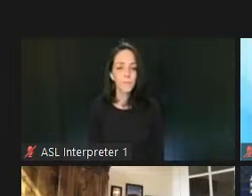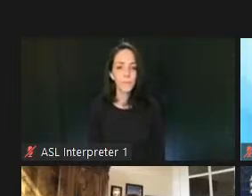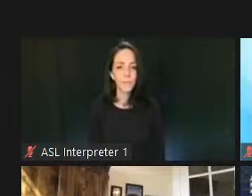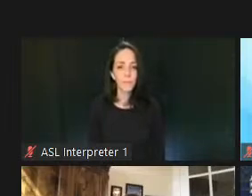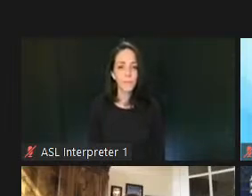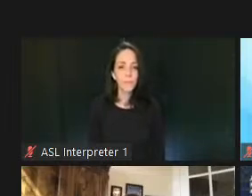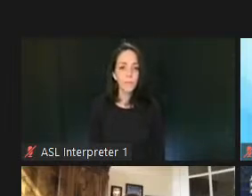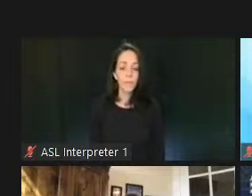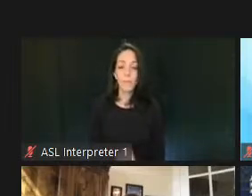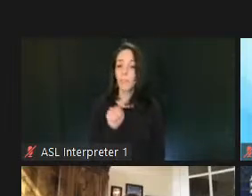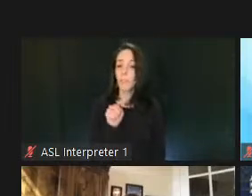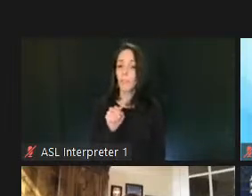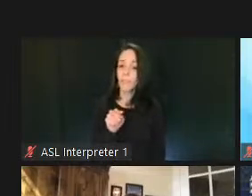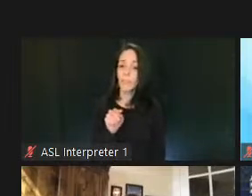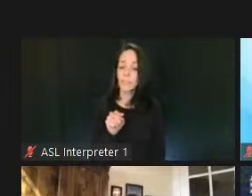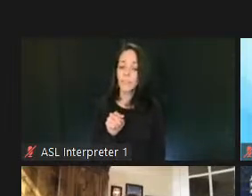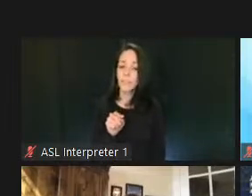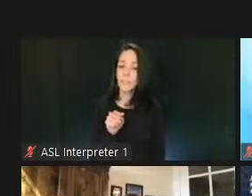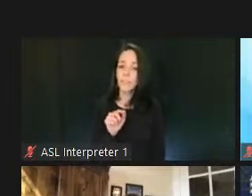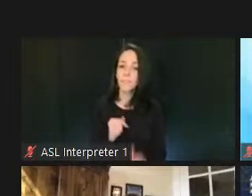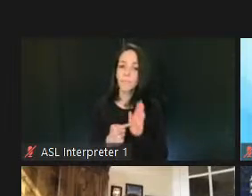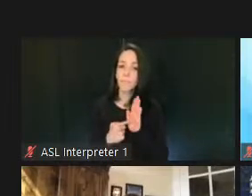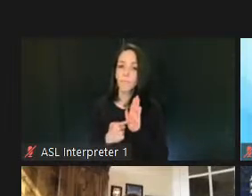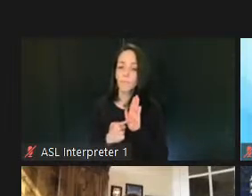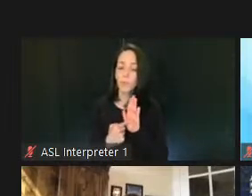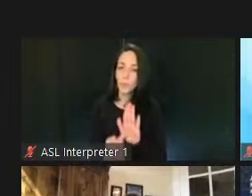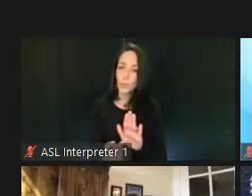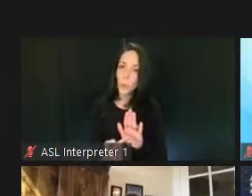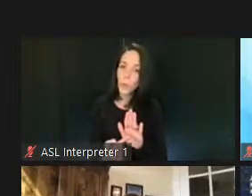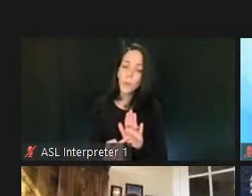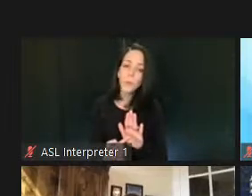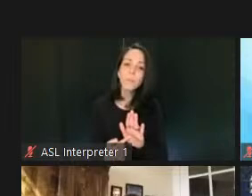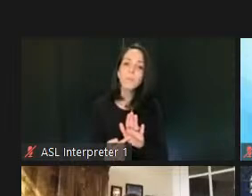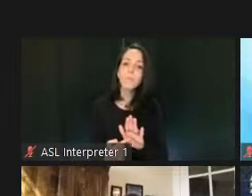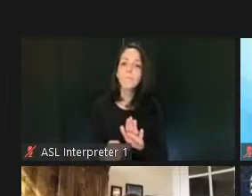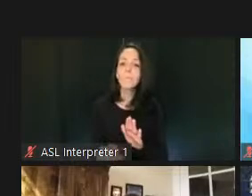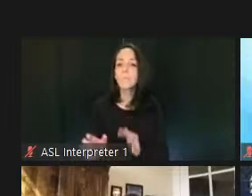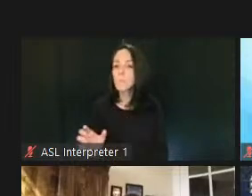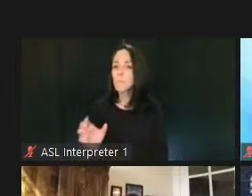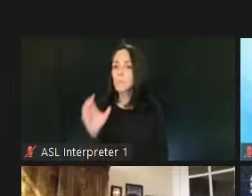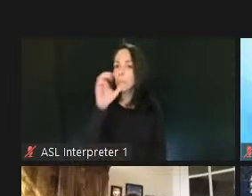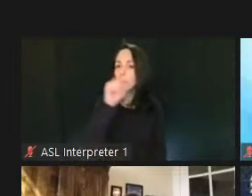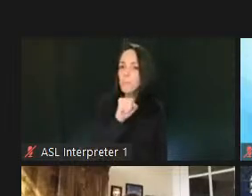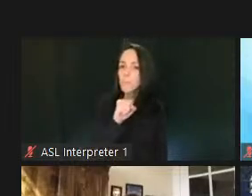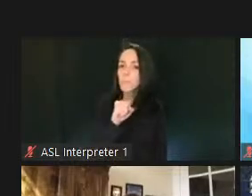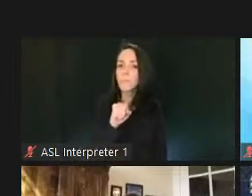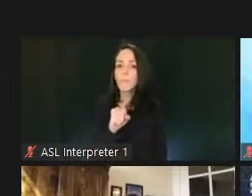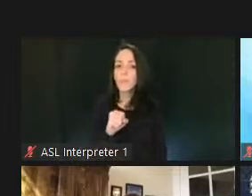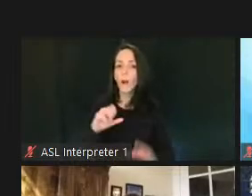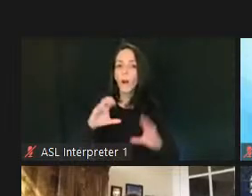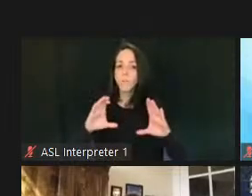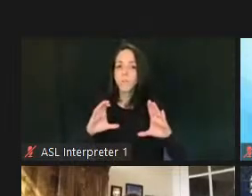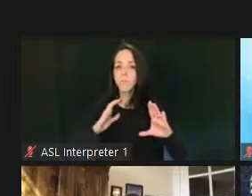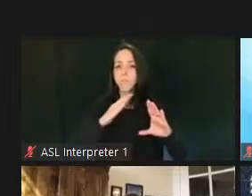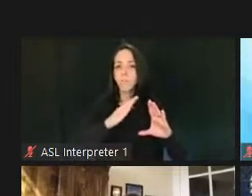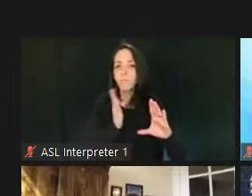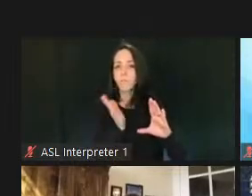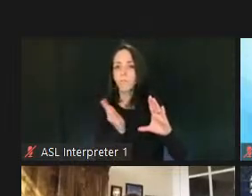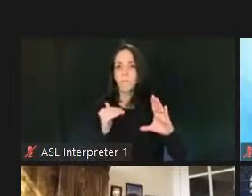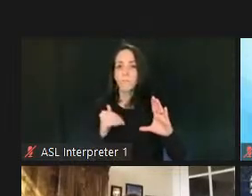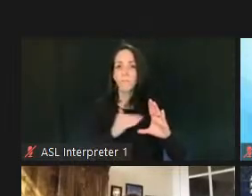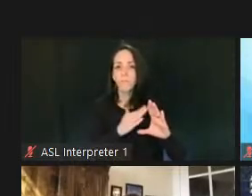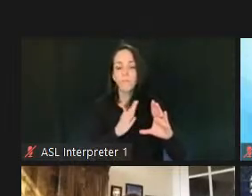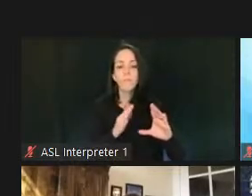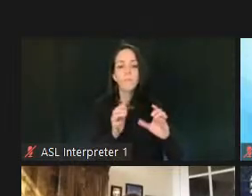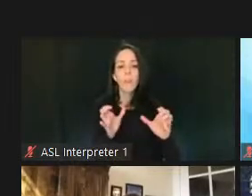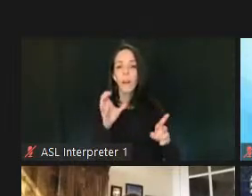So this slide depicts the approximate breakdown of those different funding sources that were assumed in the